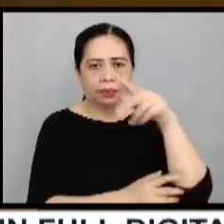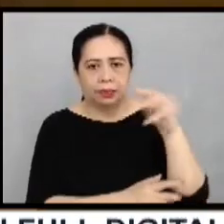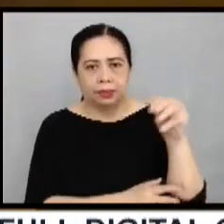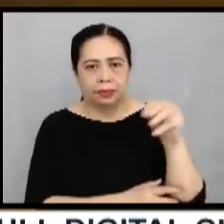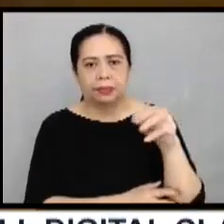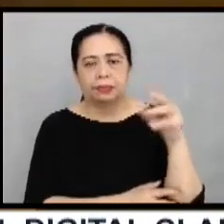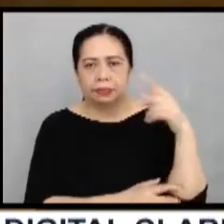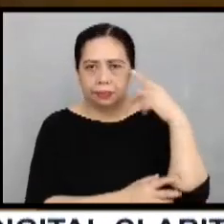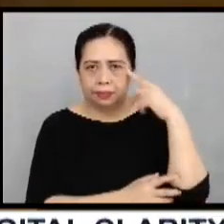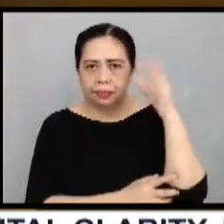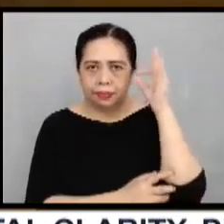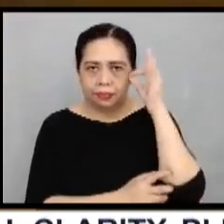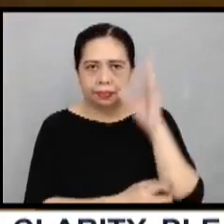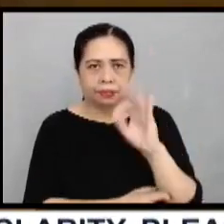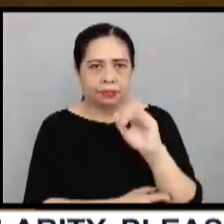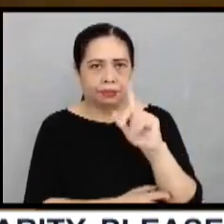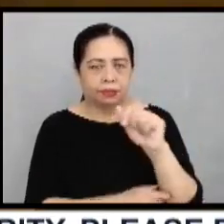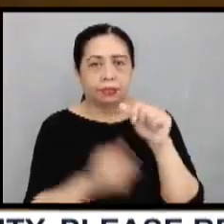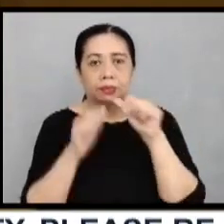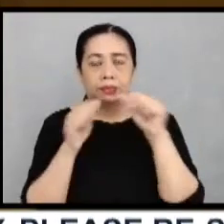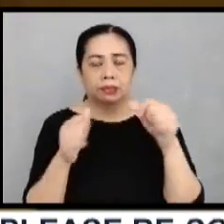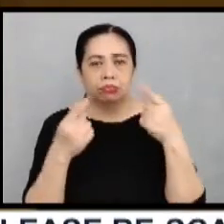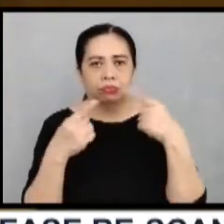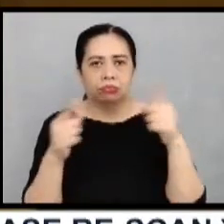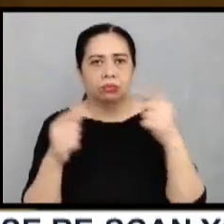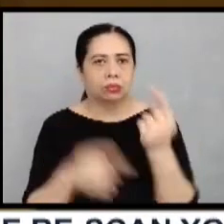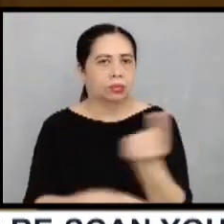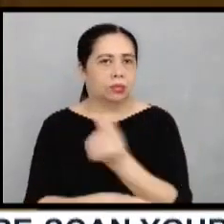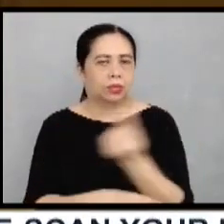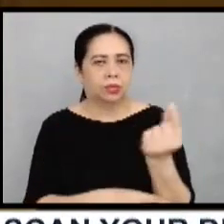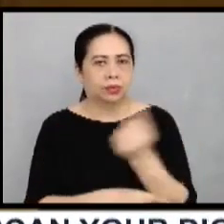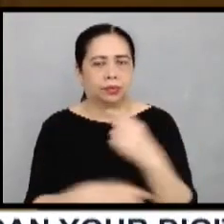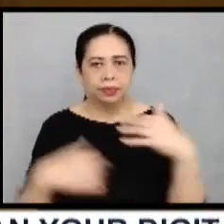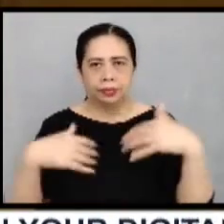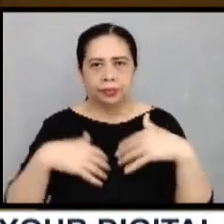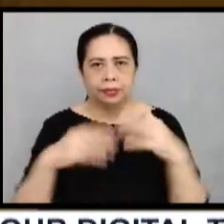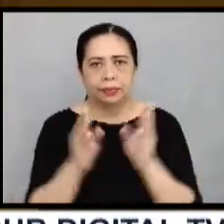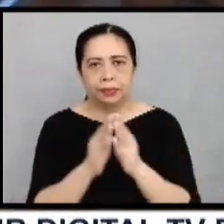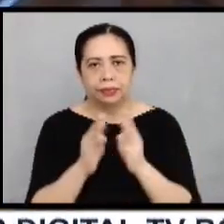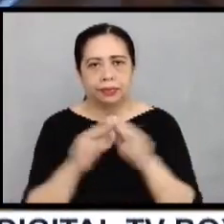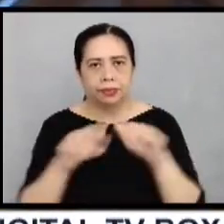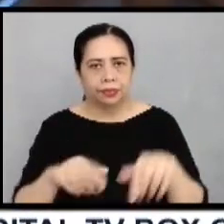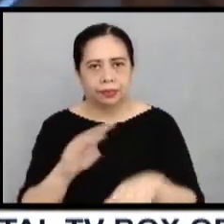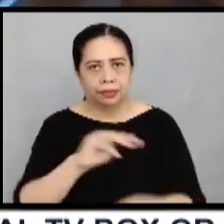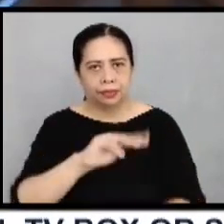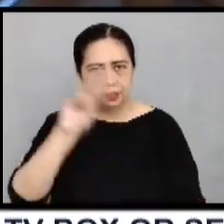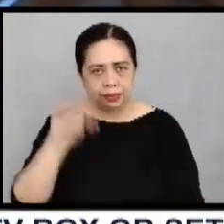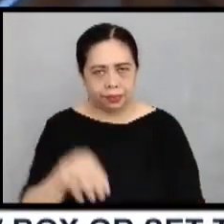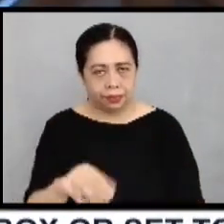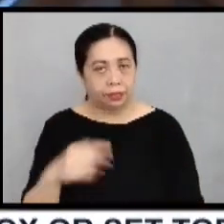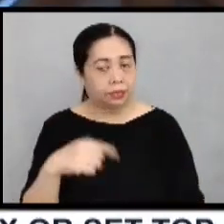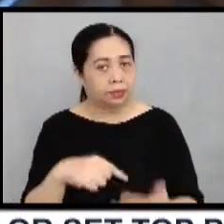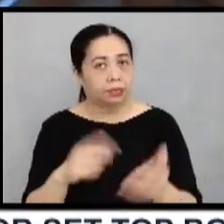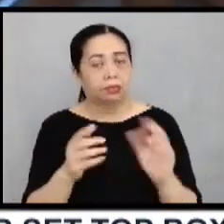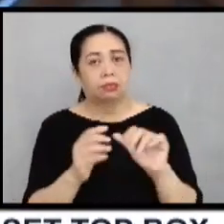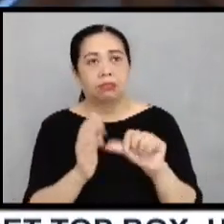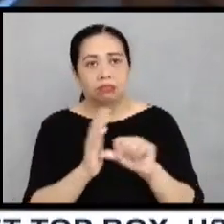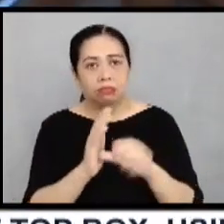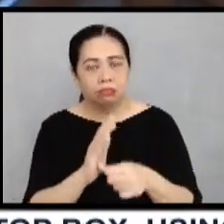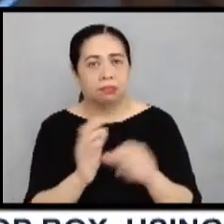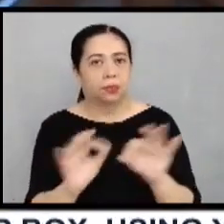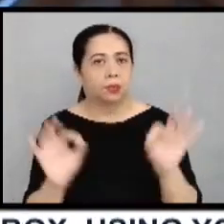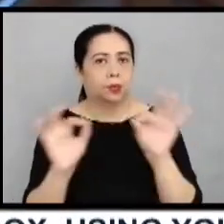to announce the successful conclusion of our bilateral meeting in Manila. This meeting marks an important